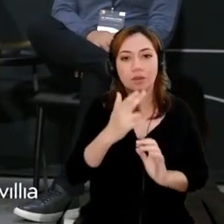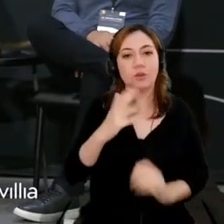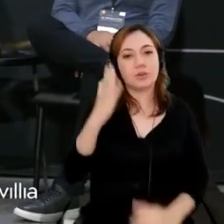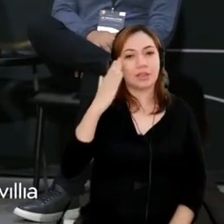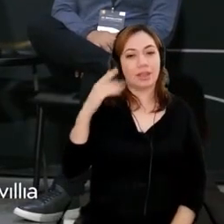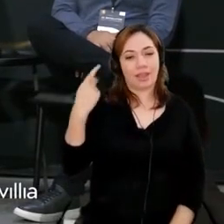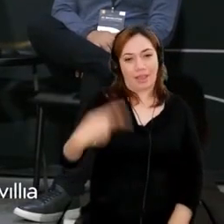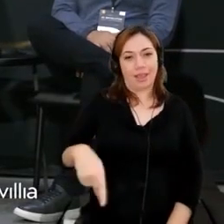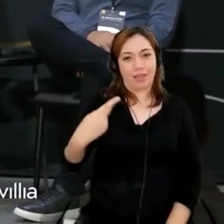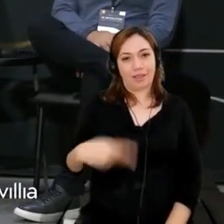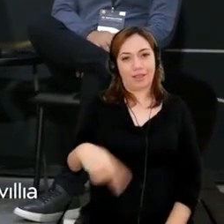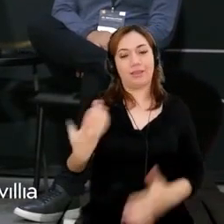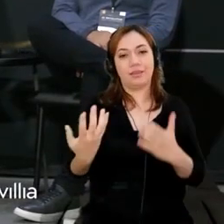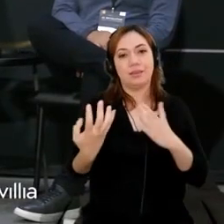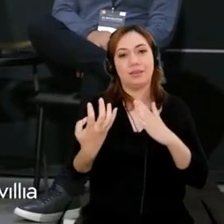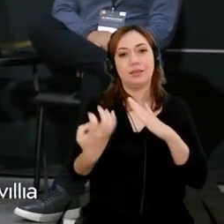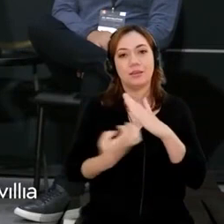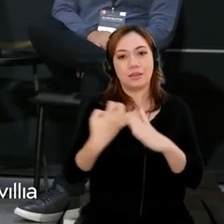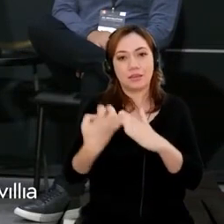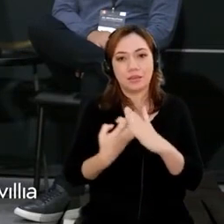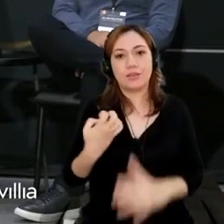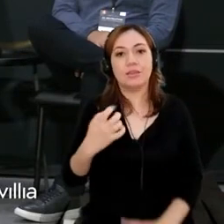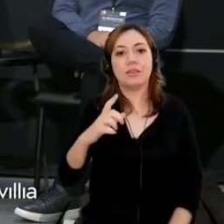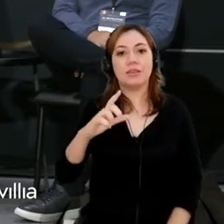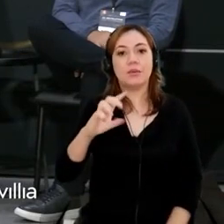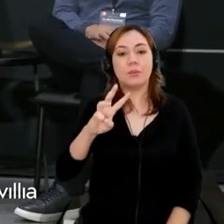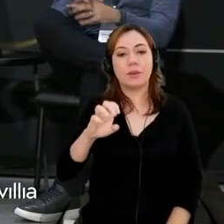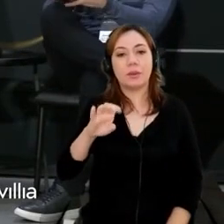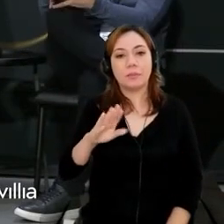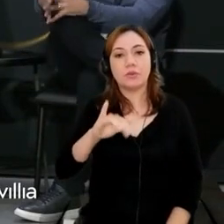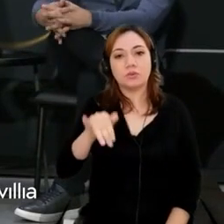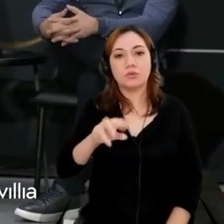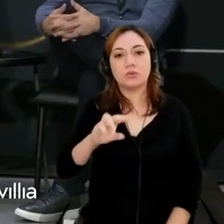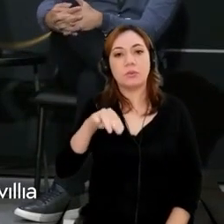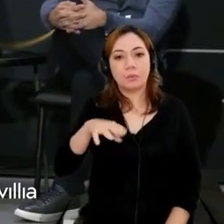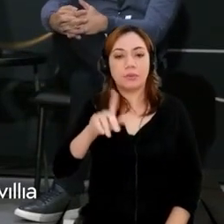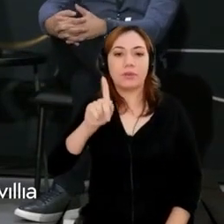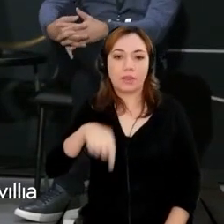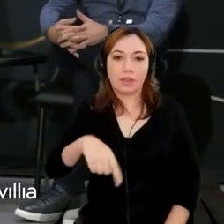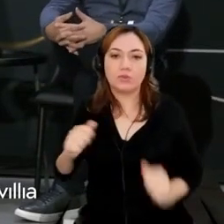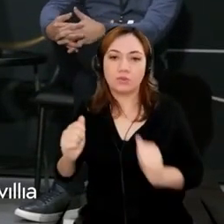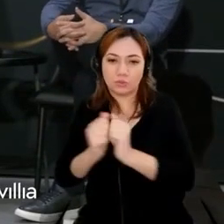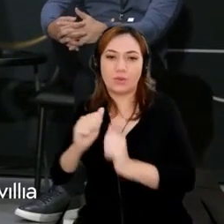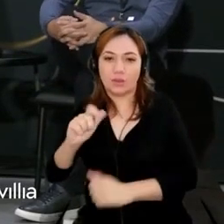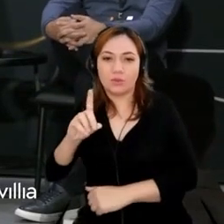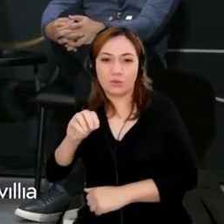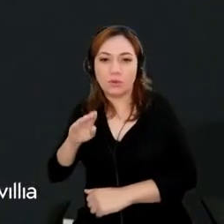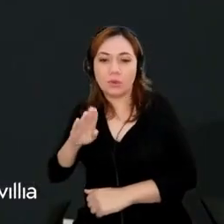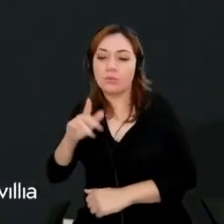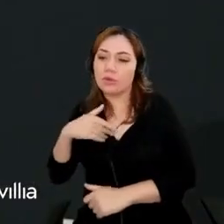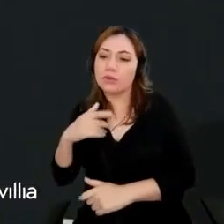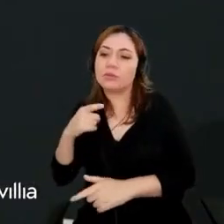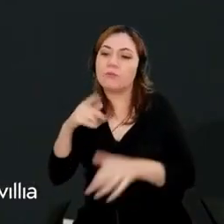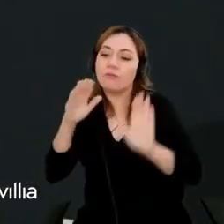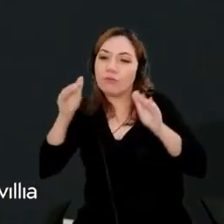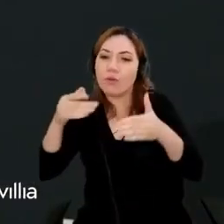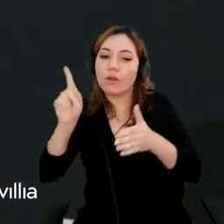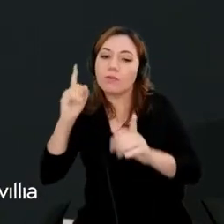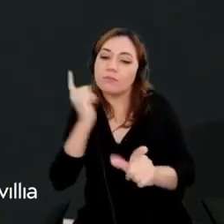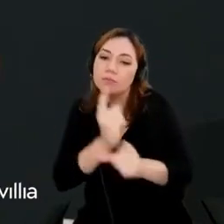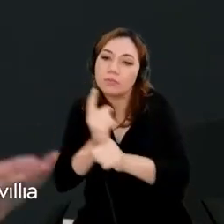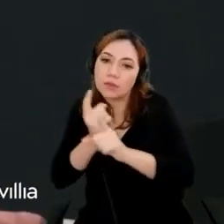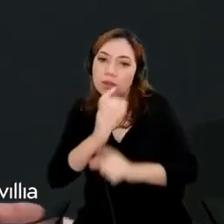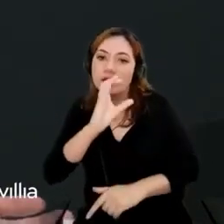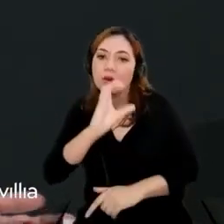are an Adobe Platinum partner. We're really focused on identifying with our clients what are the business problems